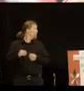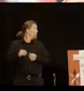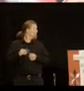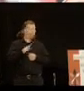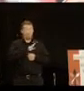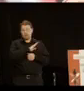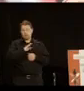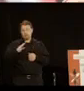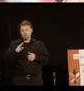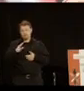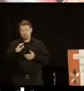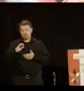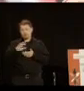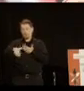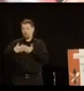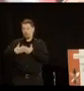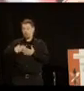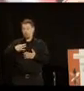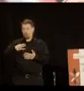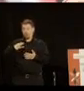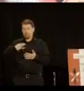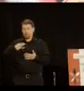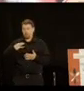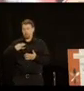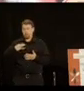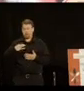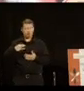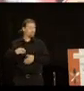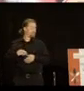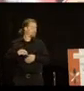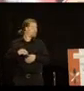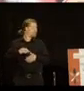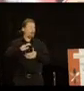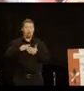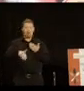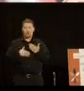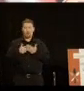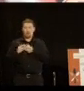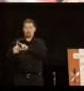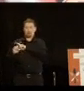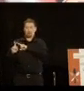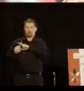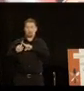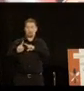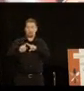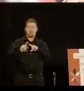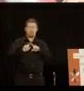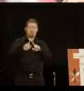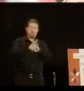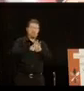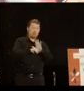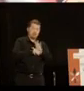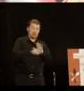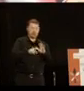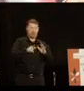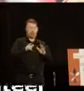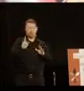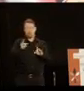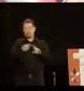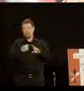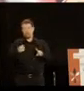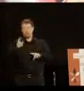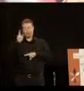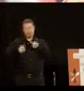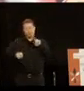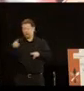all-volunteer board. We're all shapes, sizes, colors from different parts of the state. We're a very